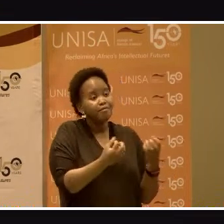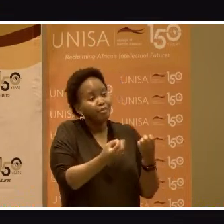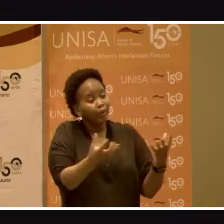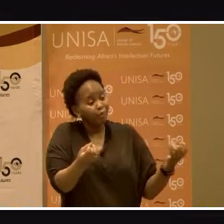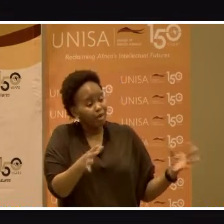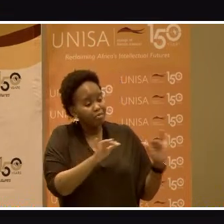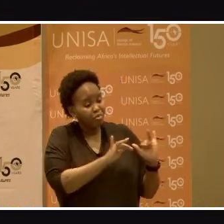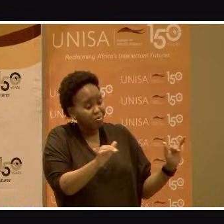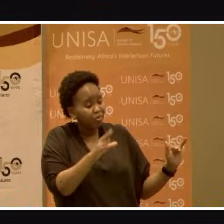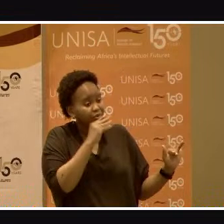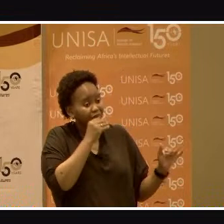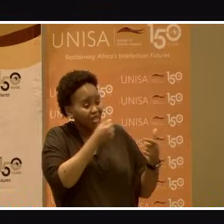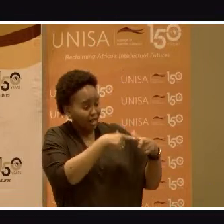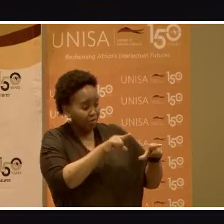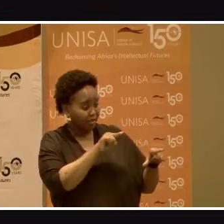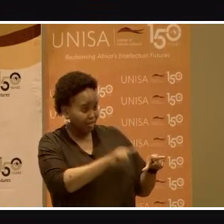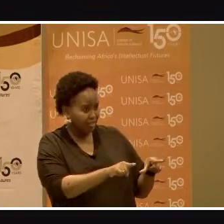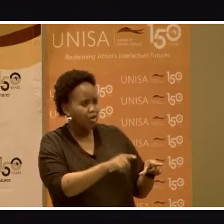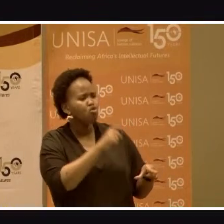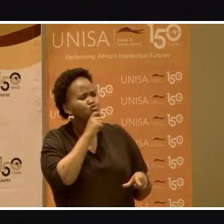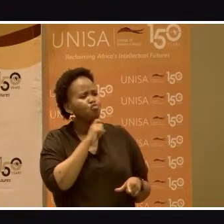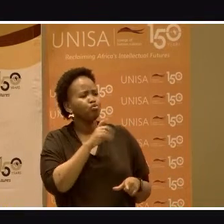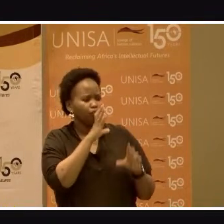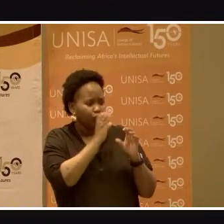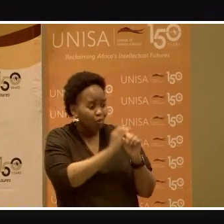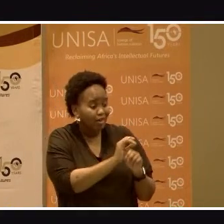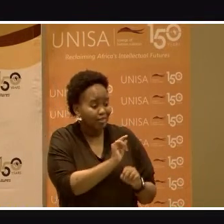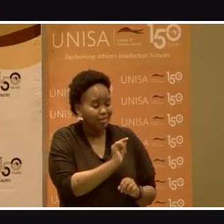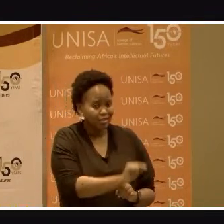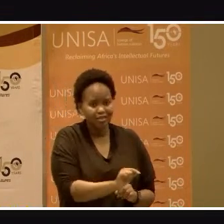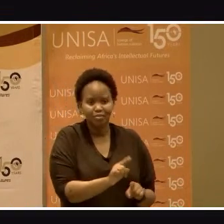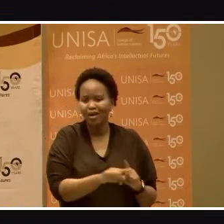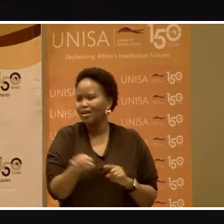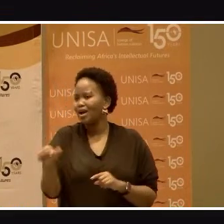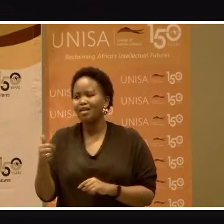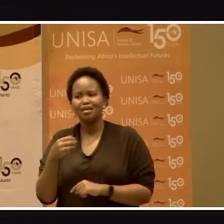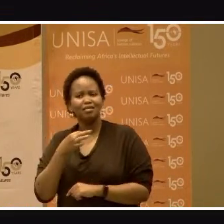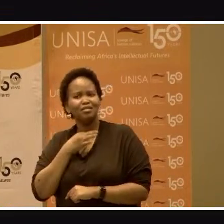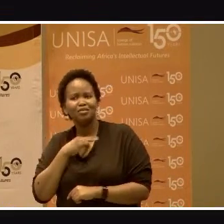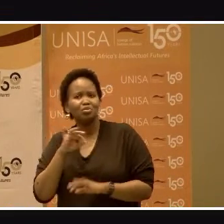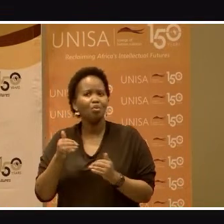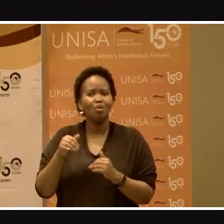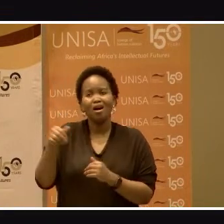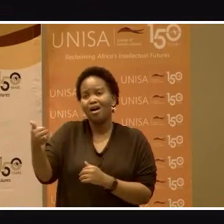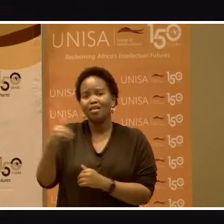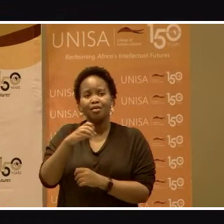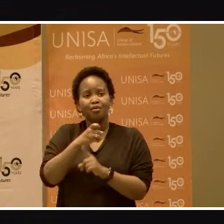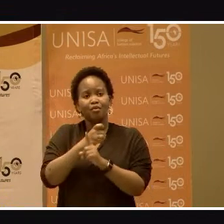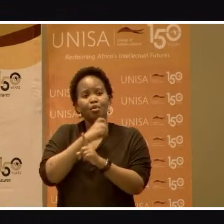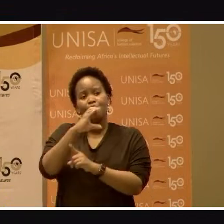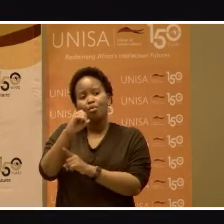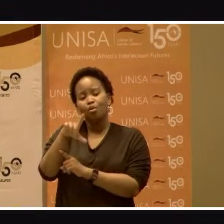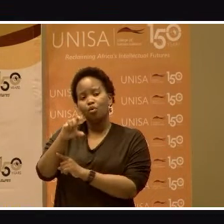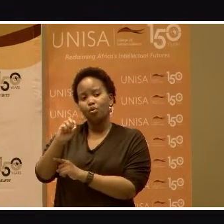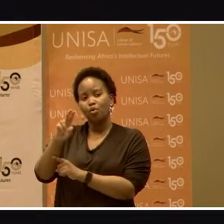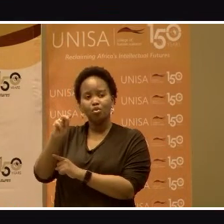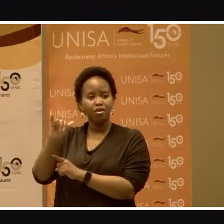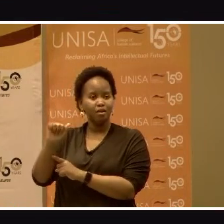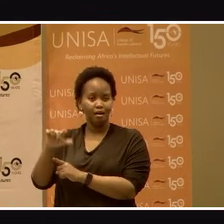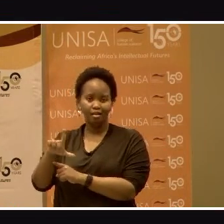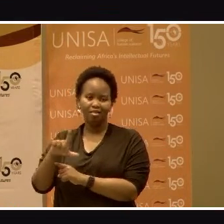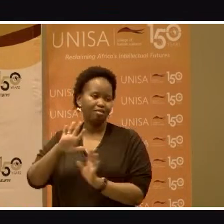speak and understand, rather than the language of the colonial masters. Recognition of indigenous languages. It is